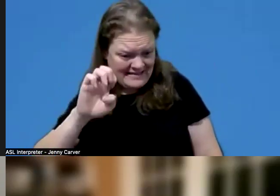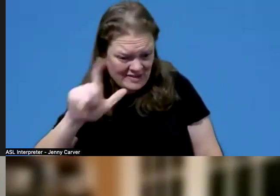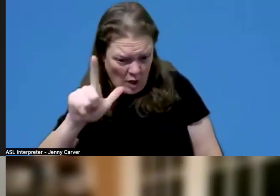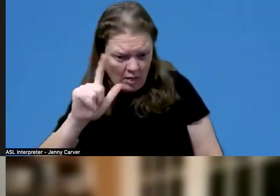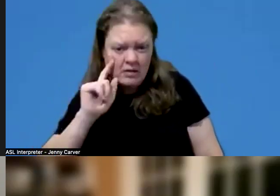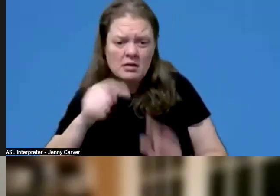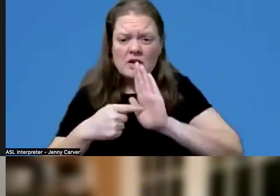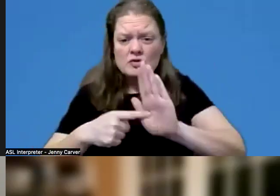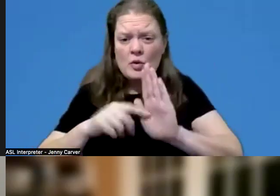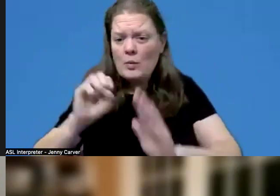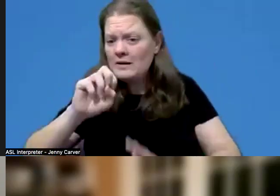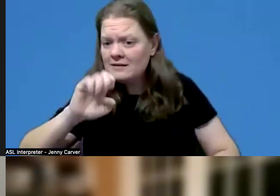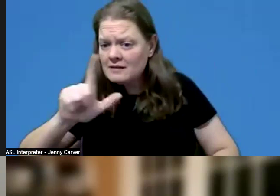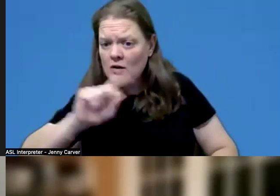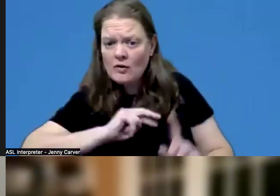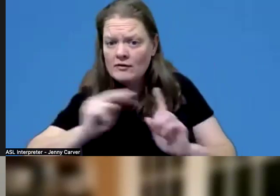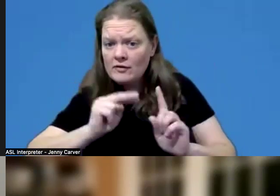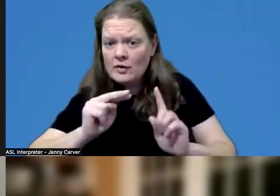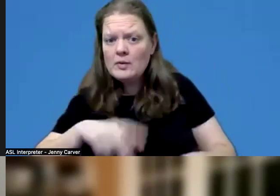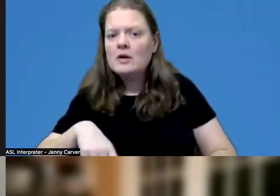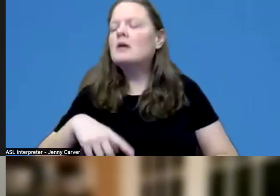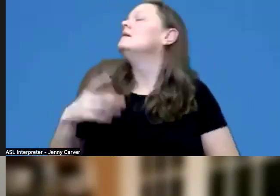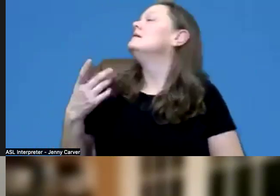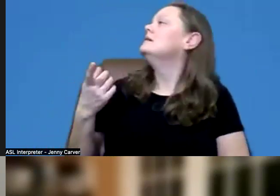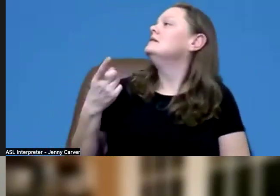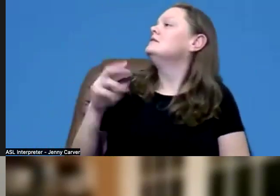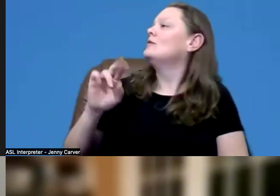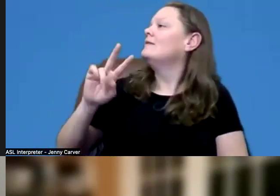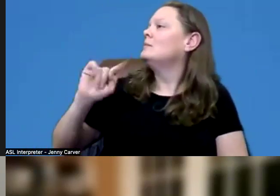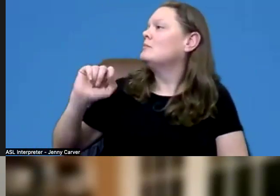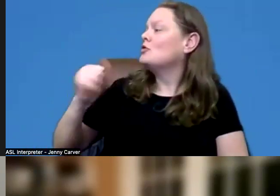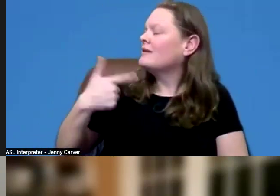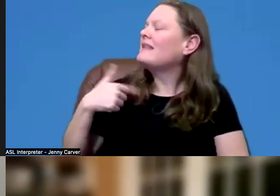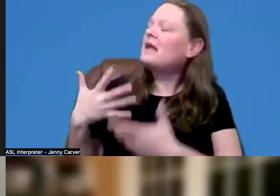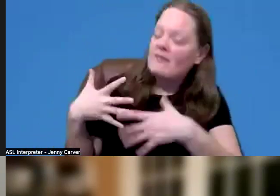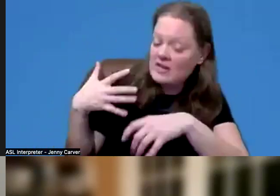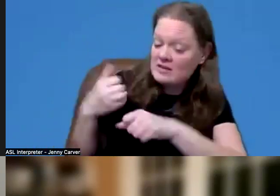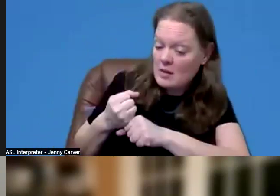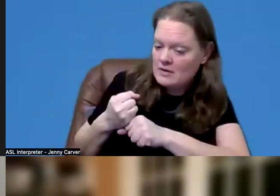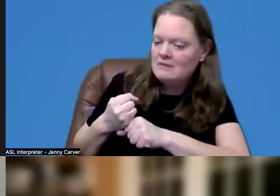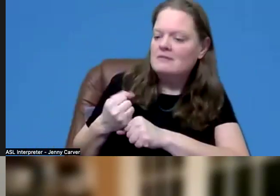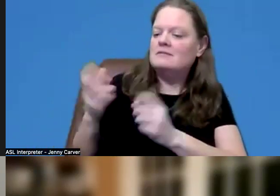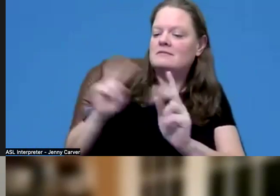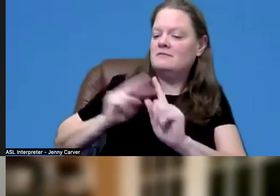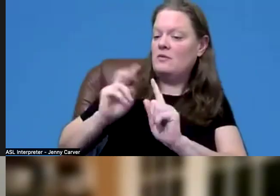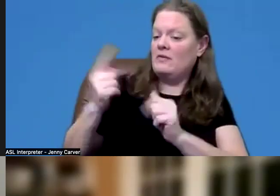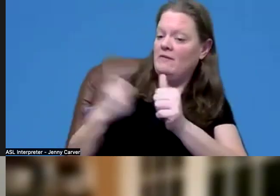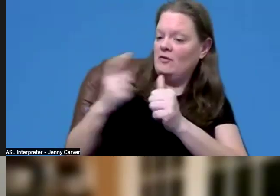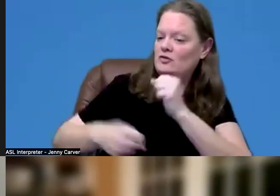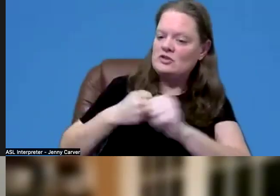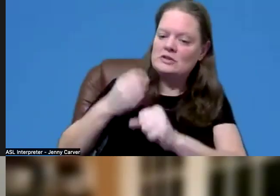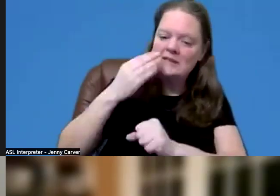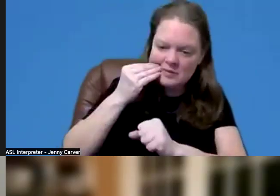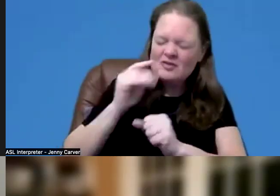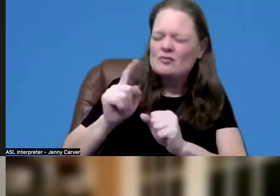showing a seasonal view? Dr. Wittberg? That's just kind of a summative view of our first year experience. It's more or less going to